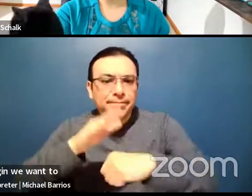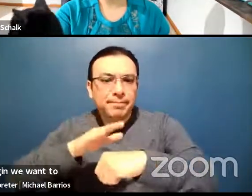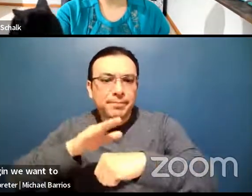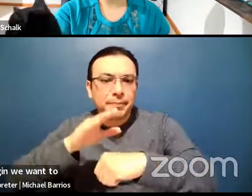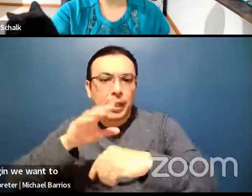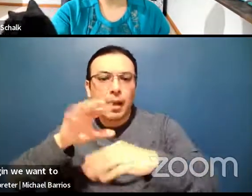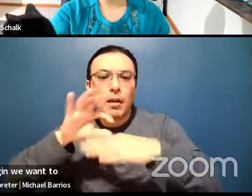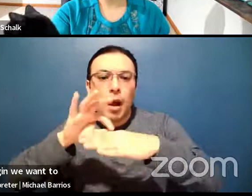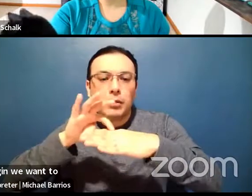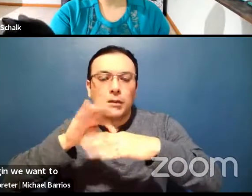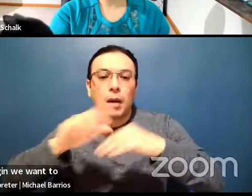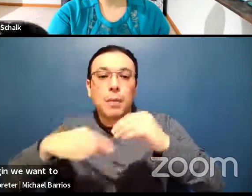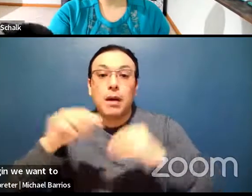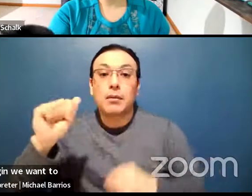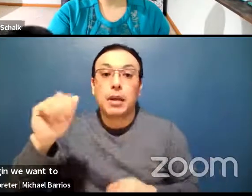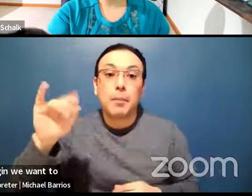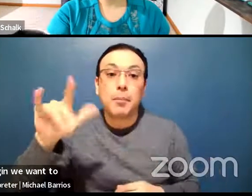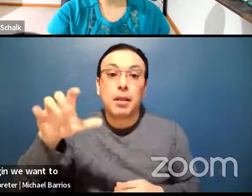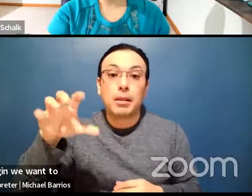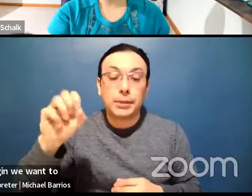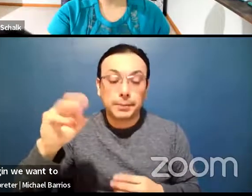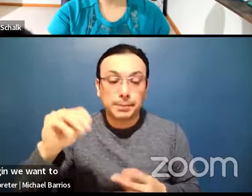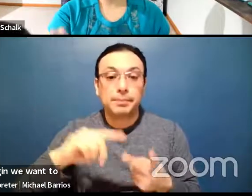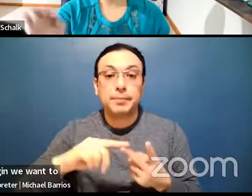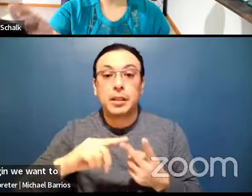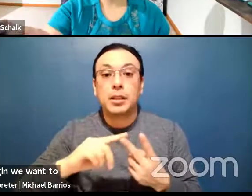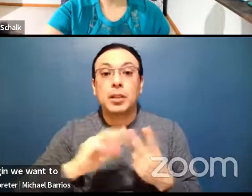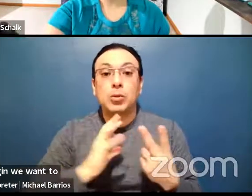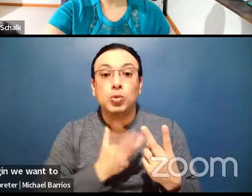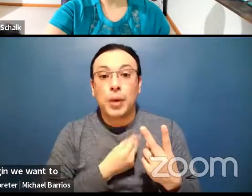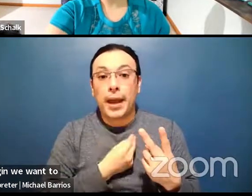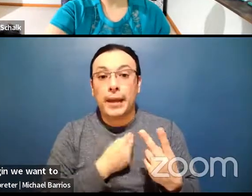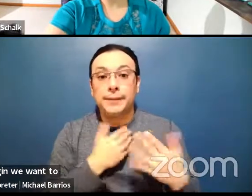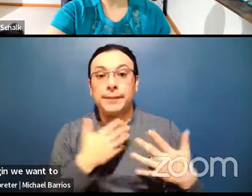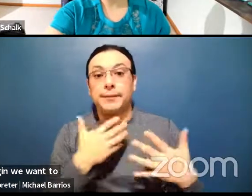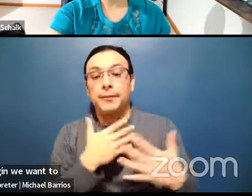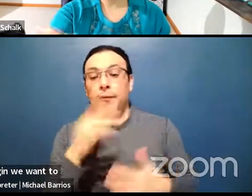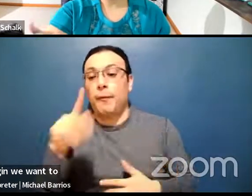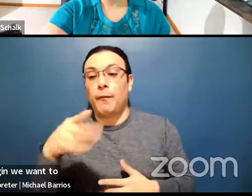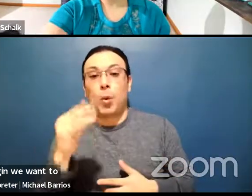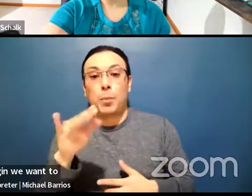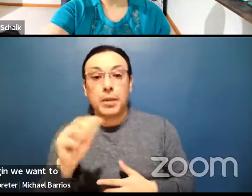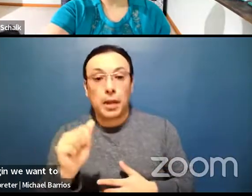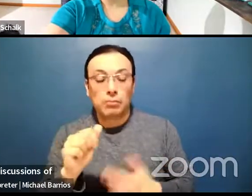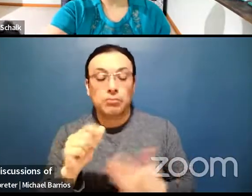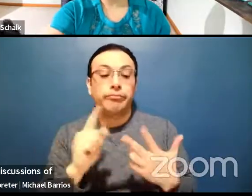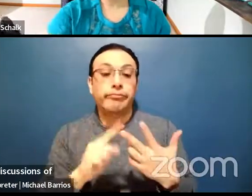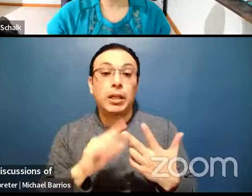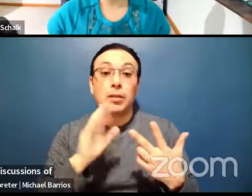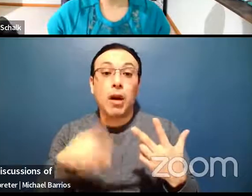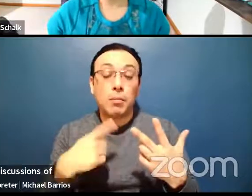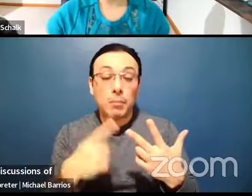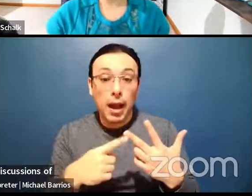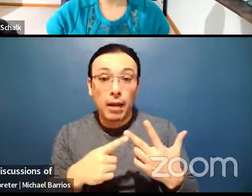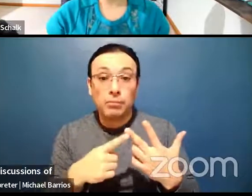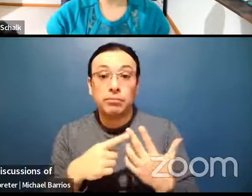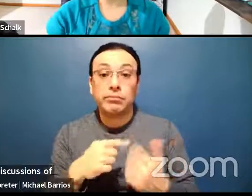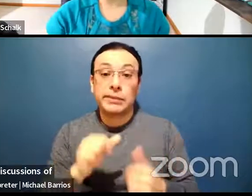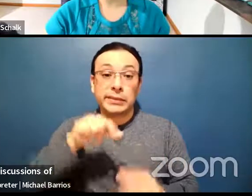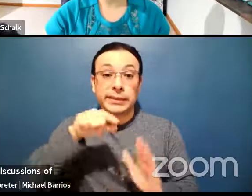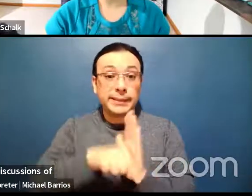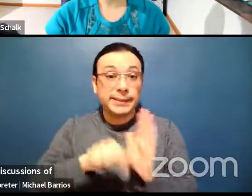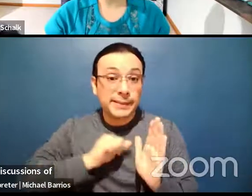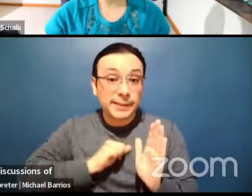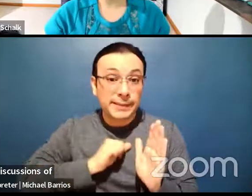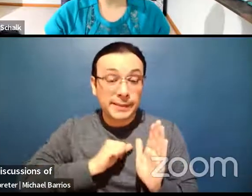of ableism, transphobia, and brief references to suicide. So please do what you need to take care of